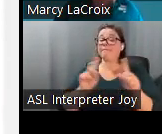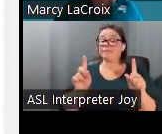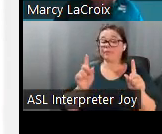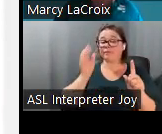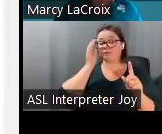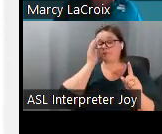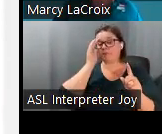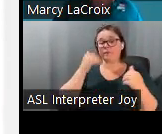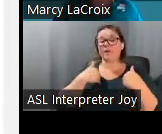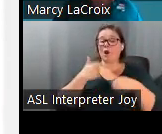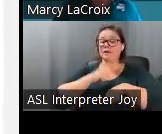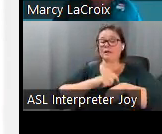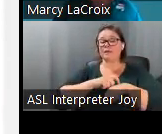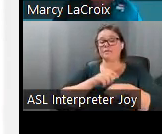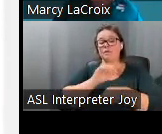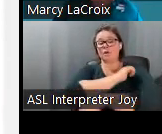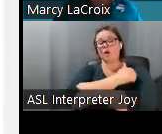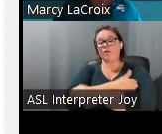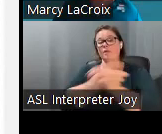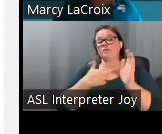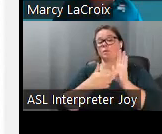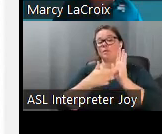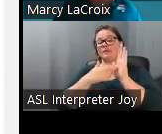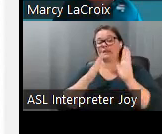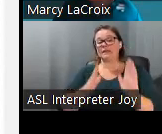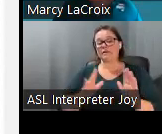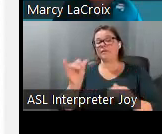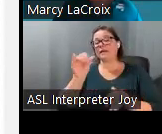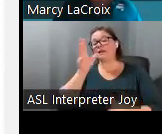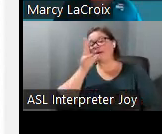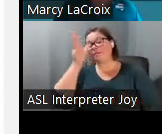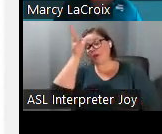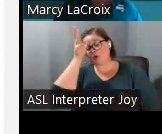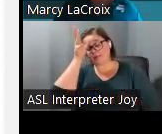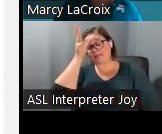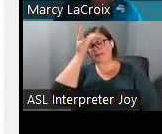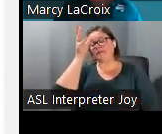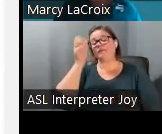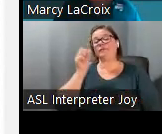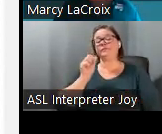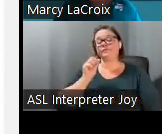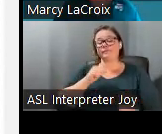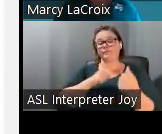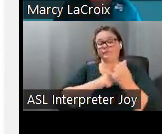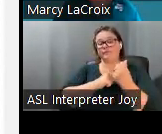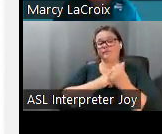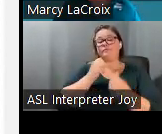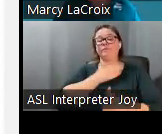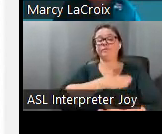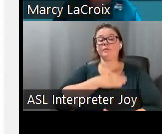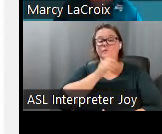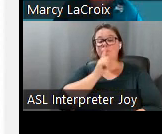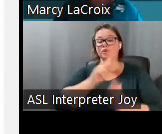are times where an authorized representative, like a parent, is supporting. So please be sure to read